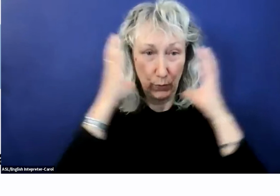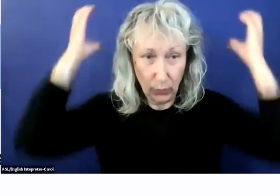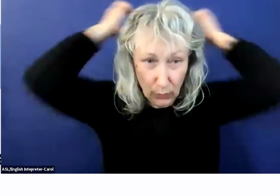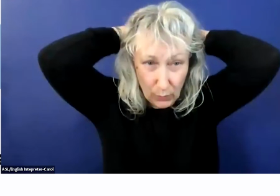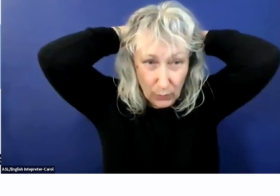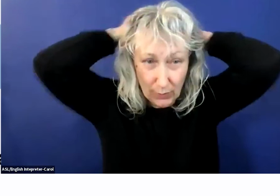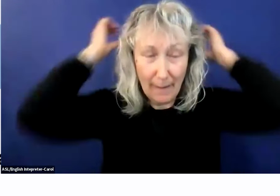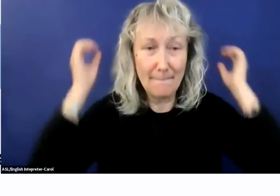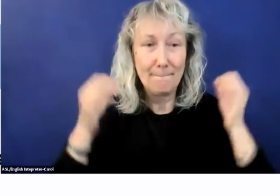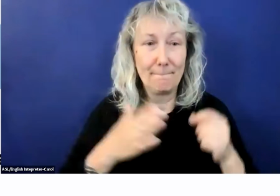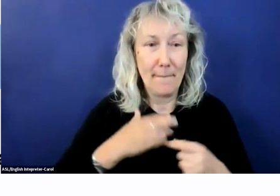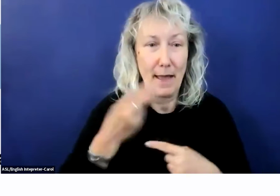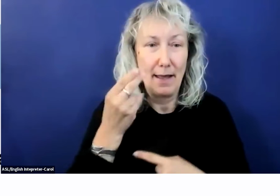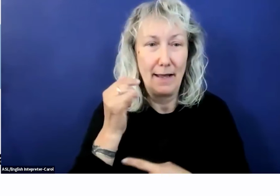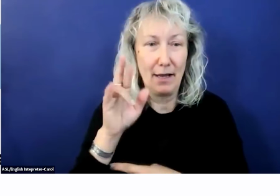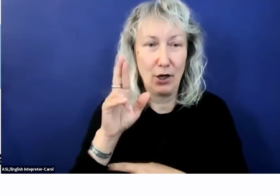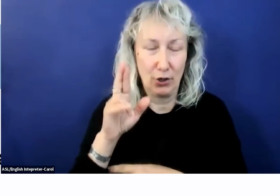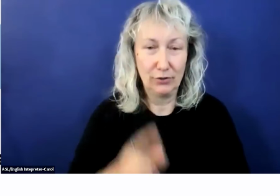a ponytail.